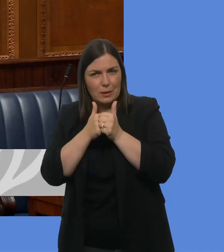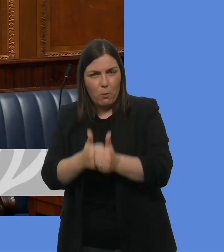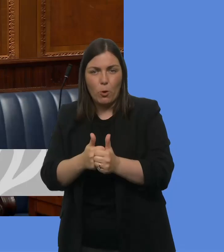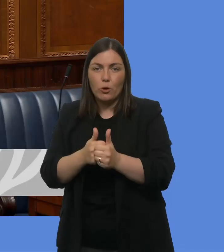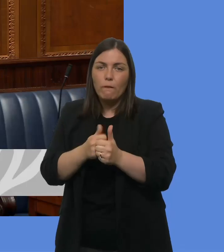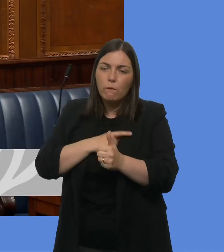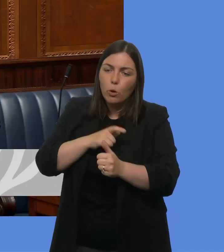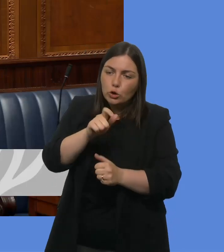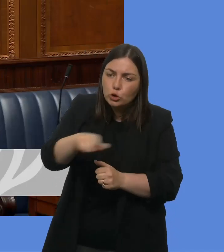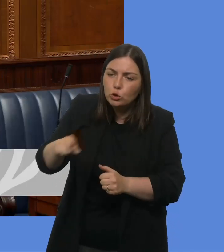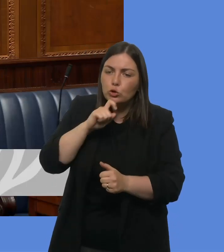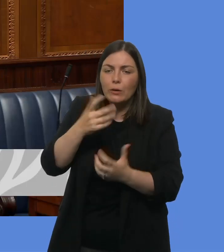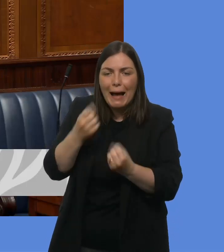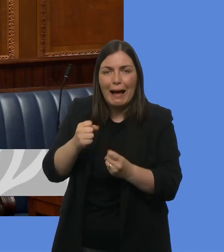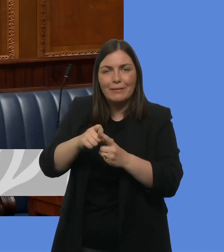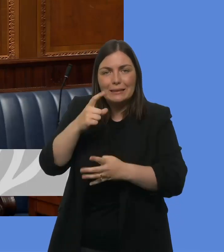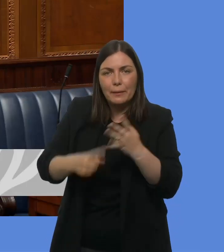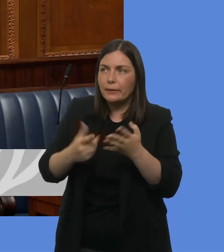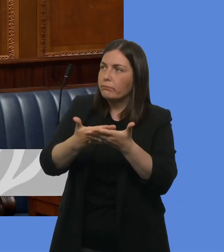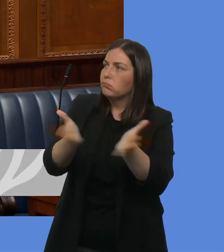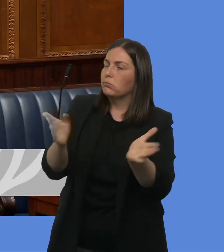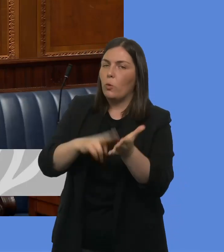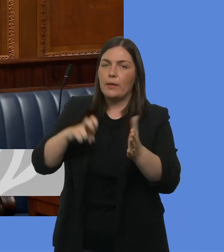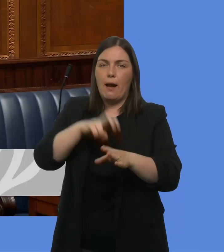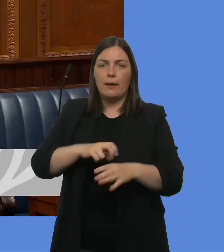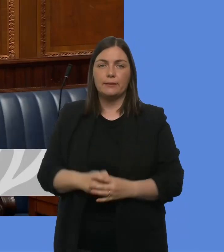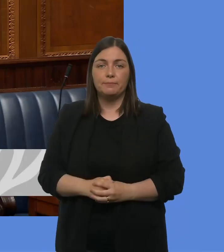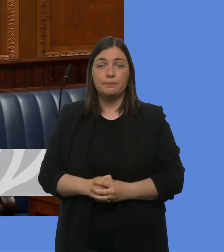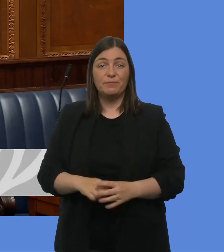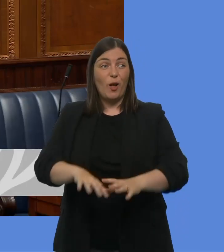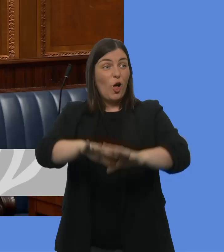In a world that increasingly celebrates diversity,